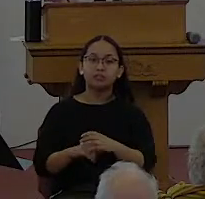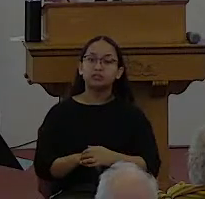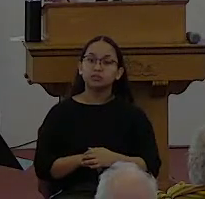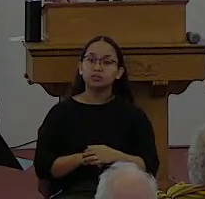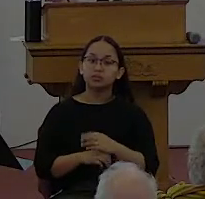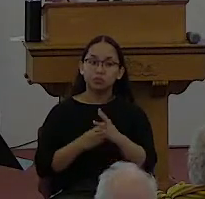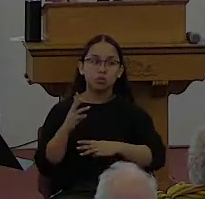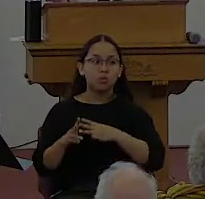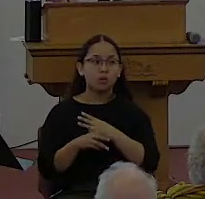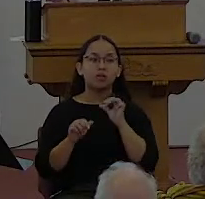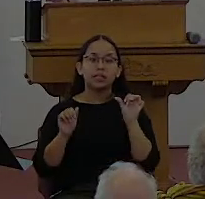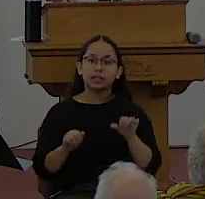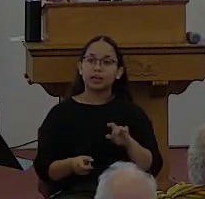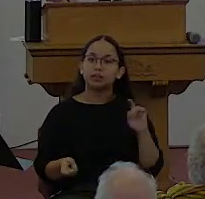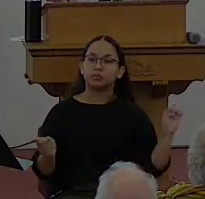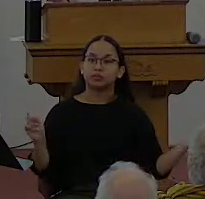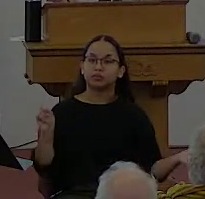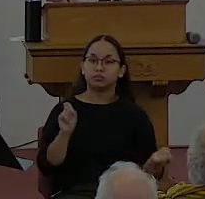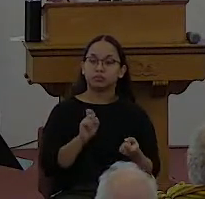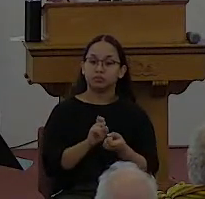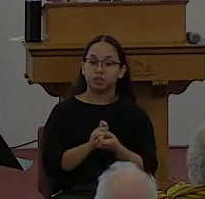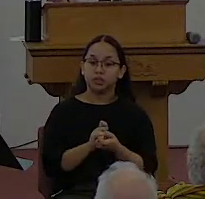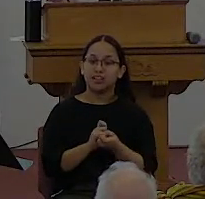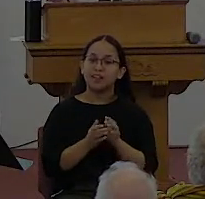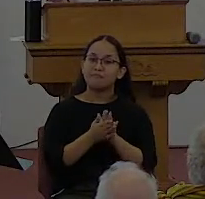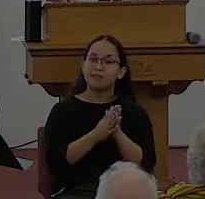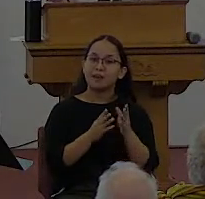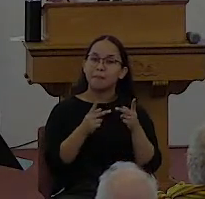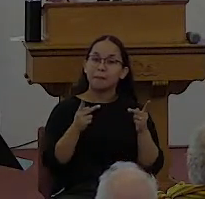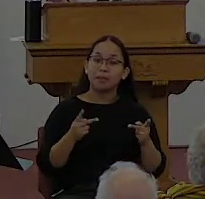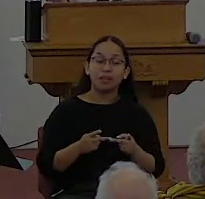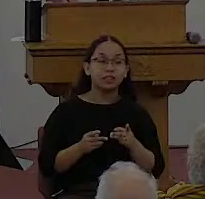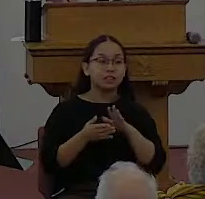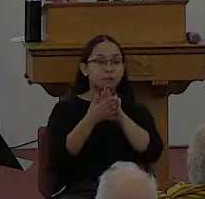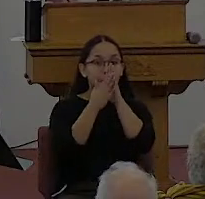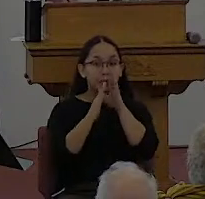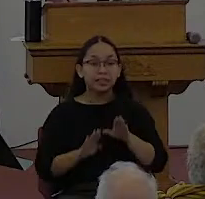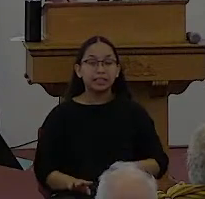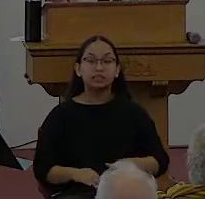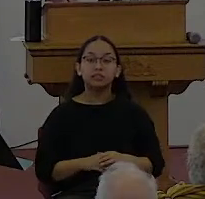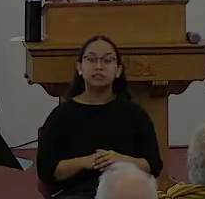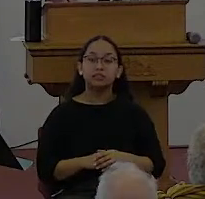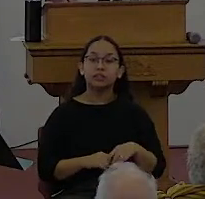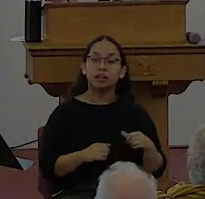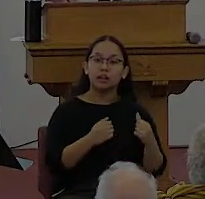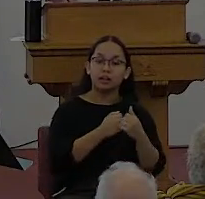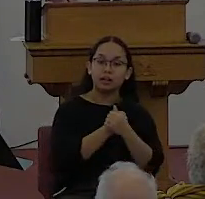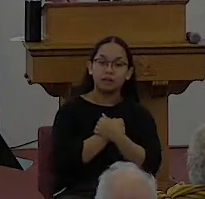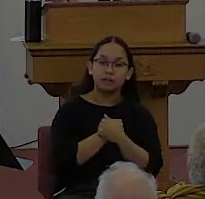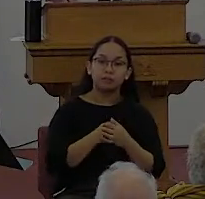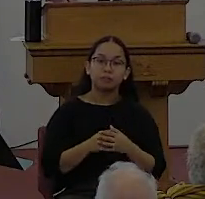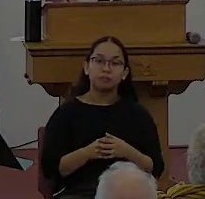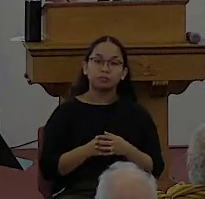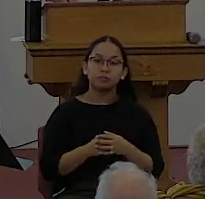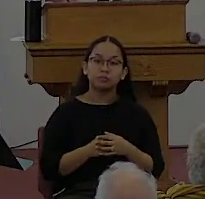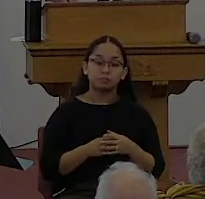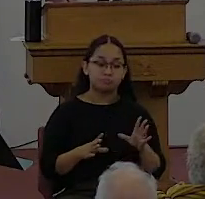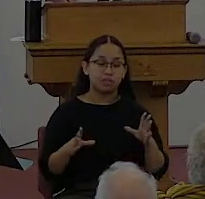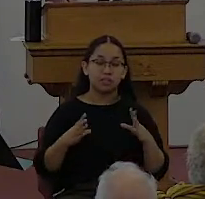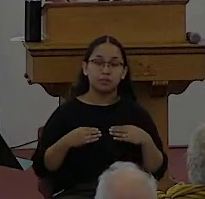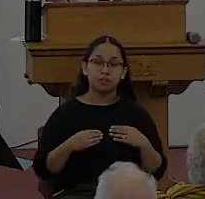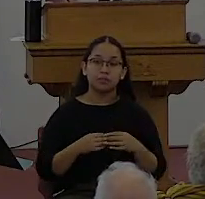be transformed into a place of peace and love and